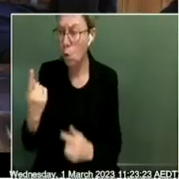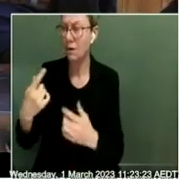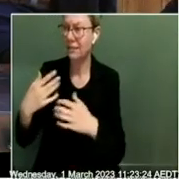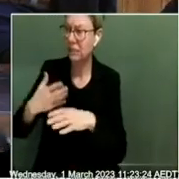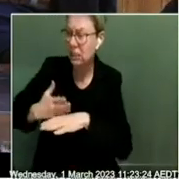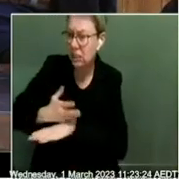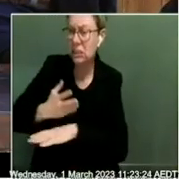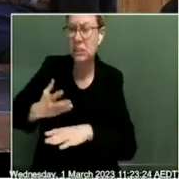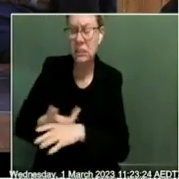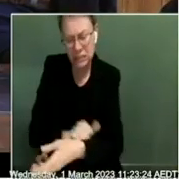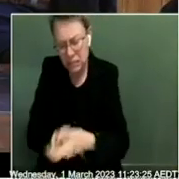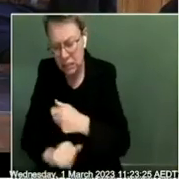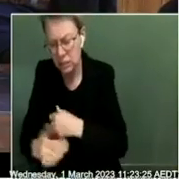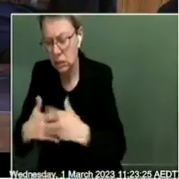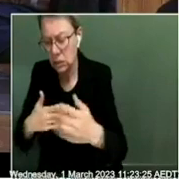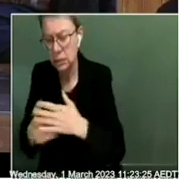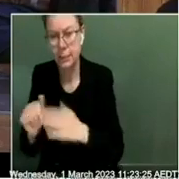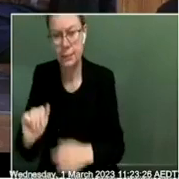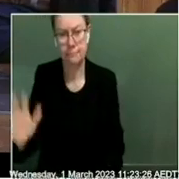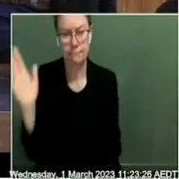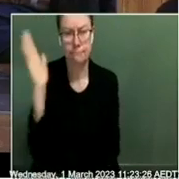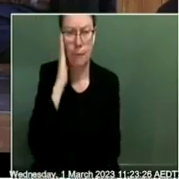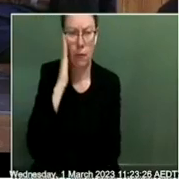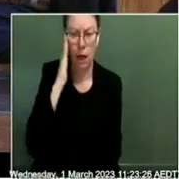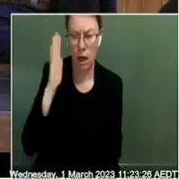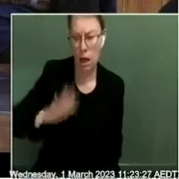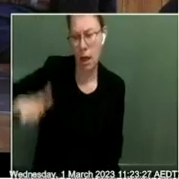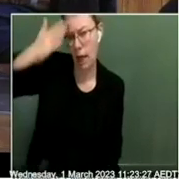redress, because the government had a report from 97.